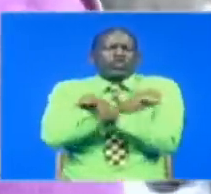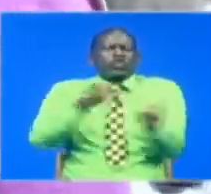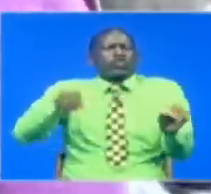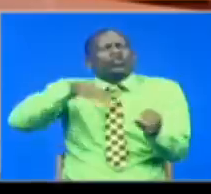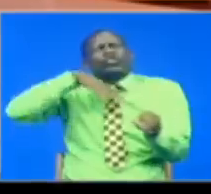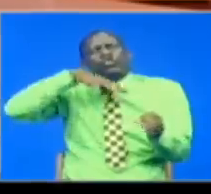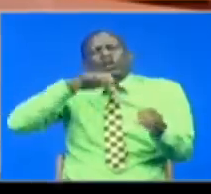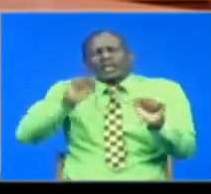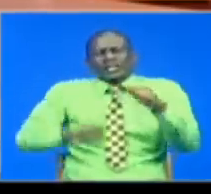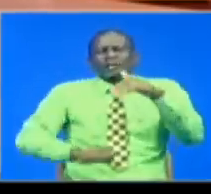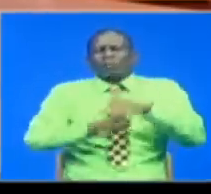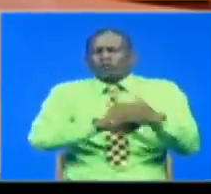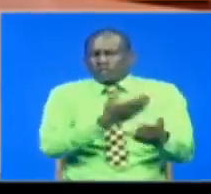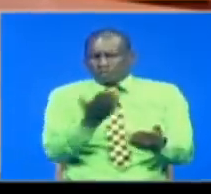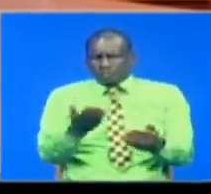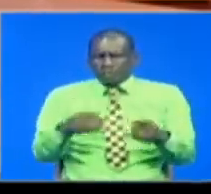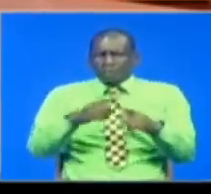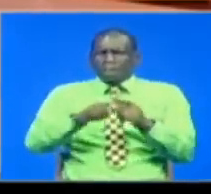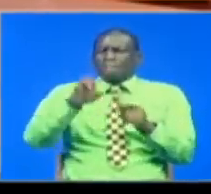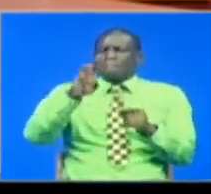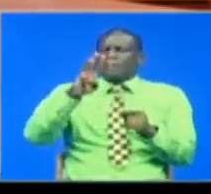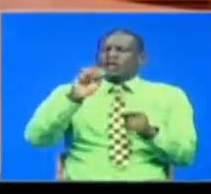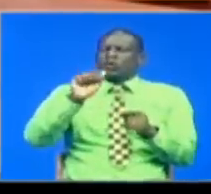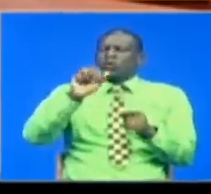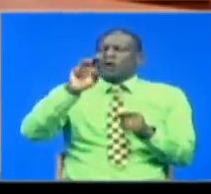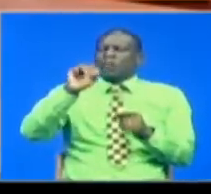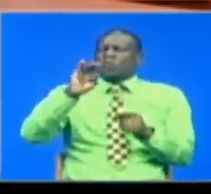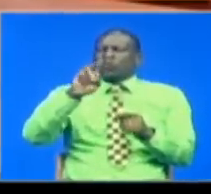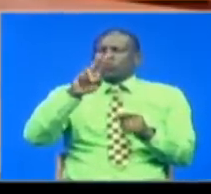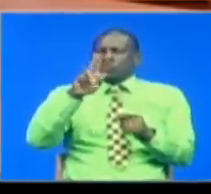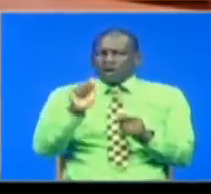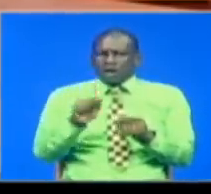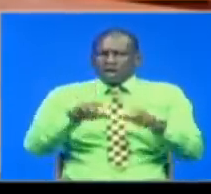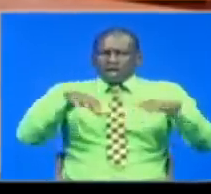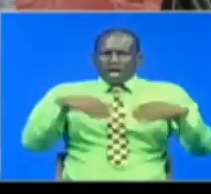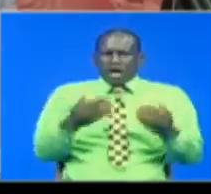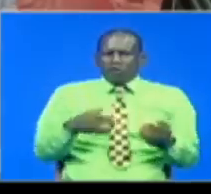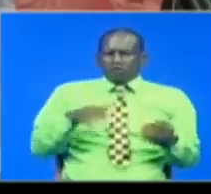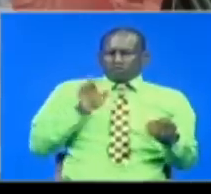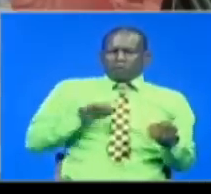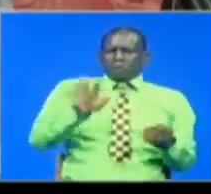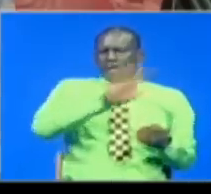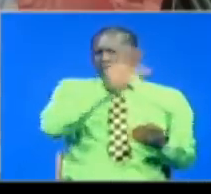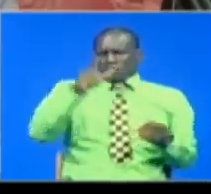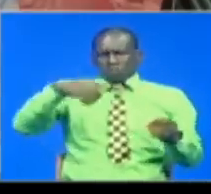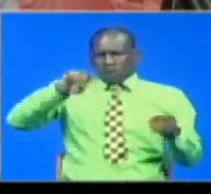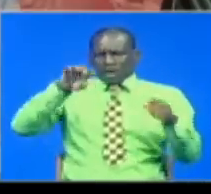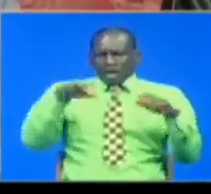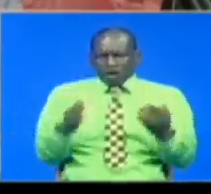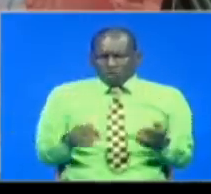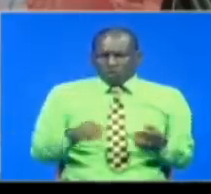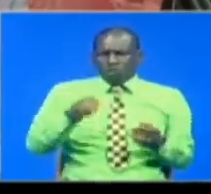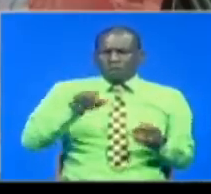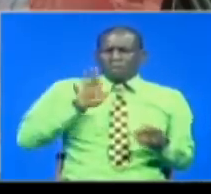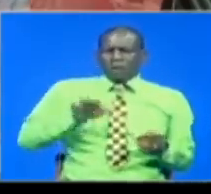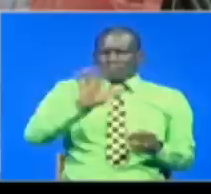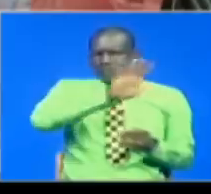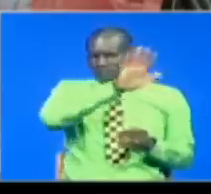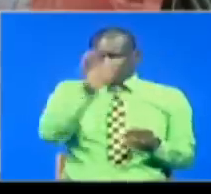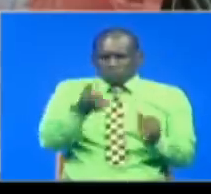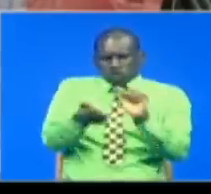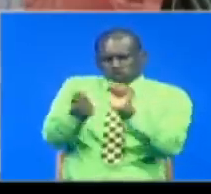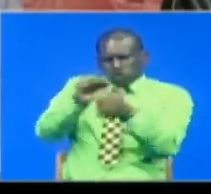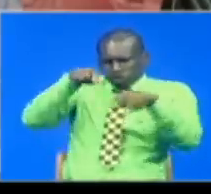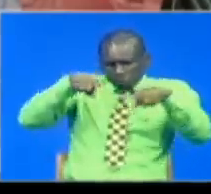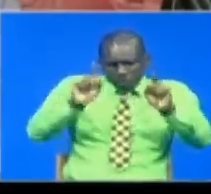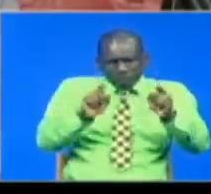yao. But Wambua, how did Mama Ngilu win in a Wiper stronghold? Ngilu converted herself into a